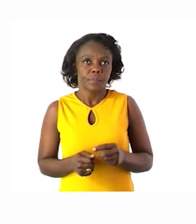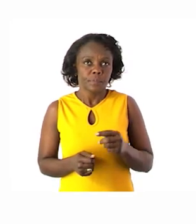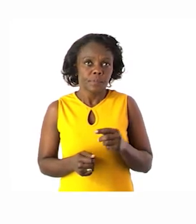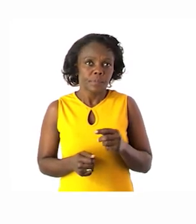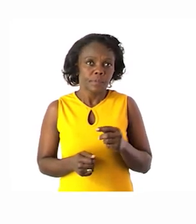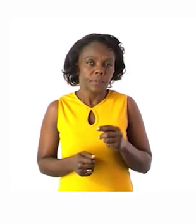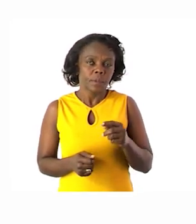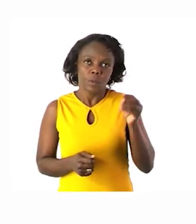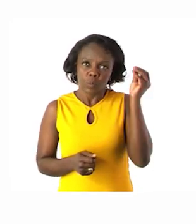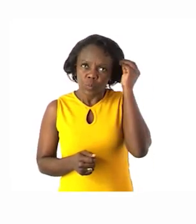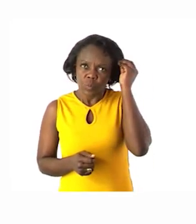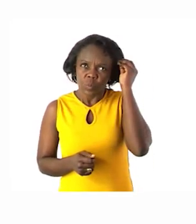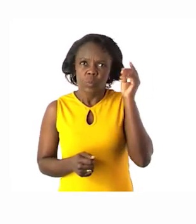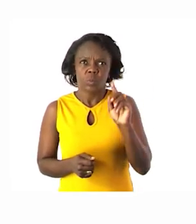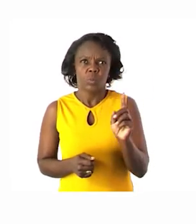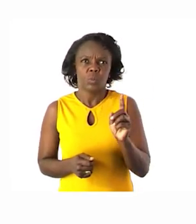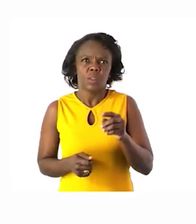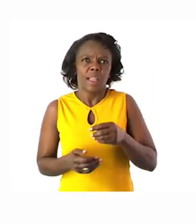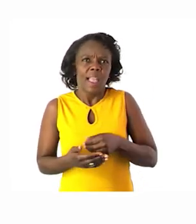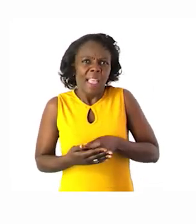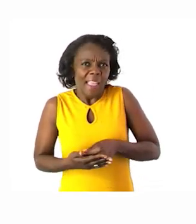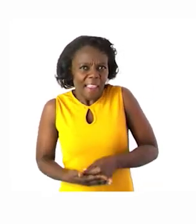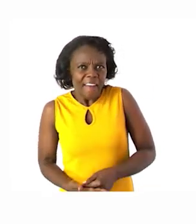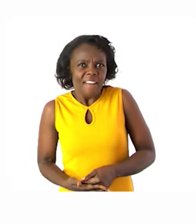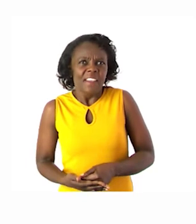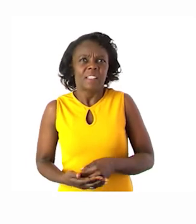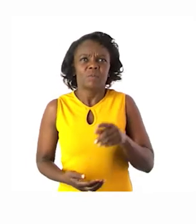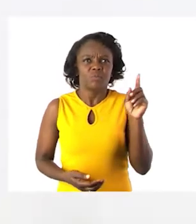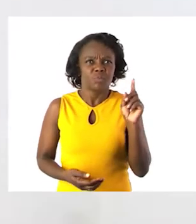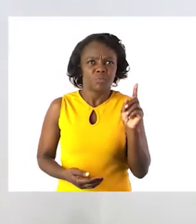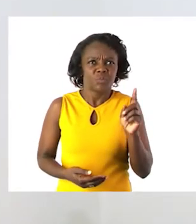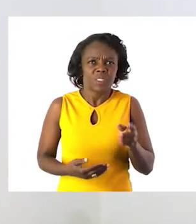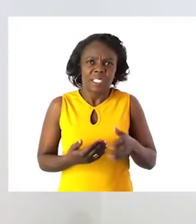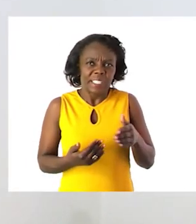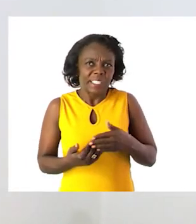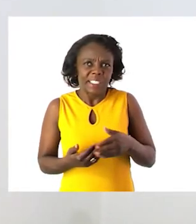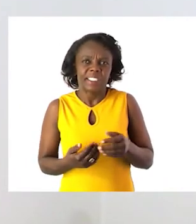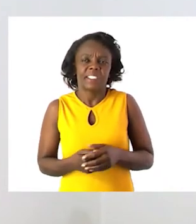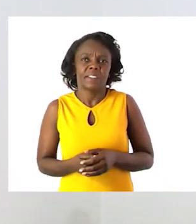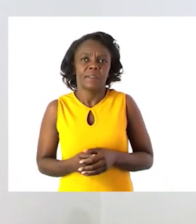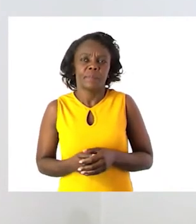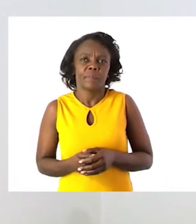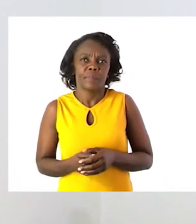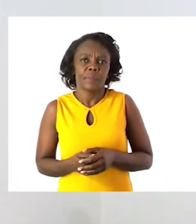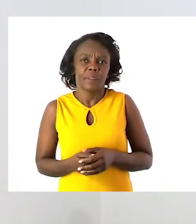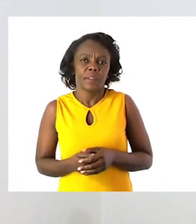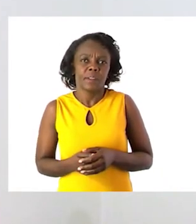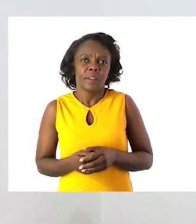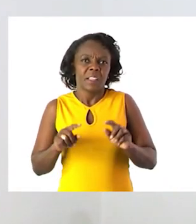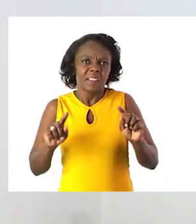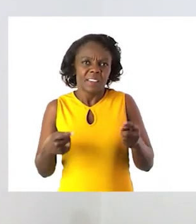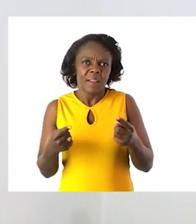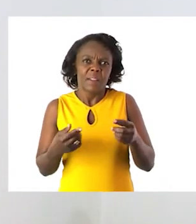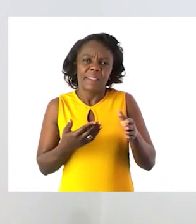what is heavy and what is light. Something which is light means it does not have much weight. I can lift it